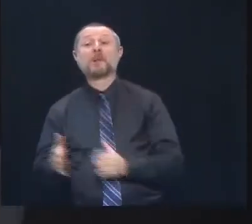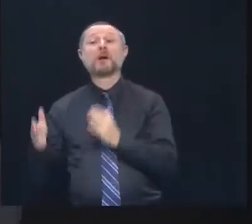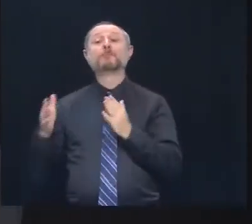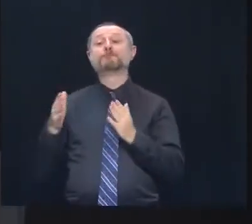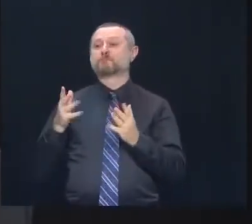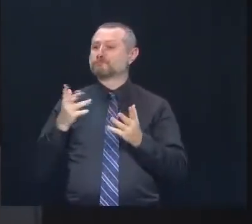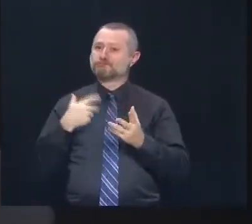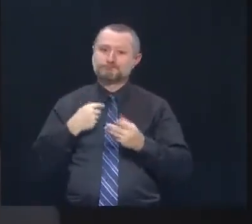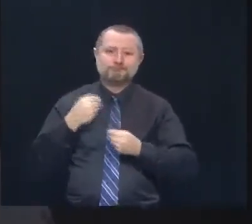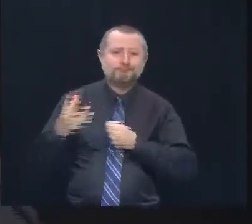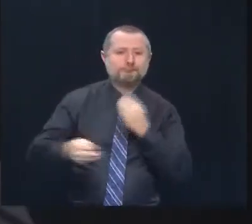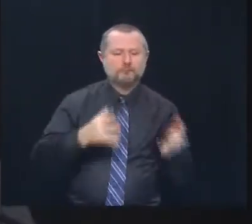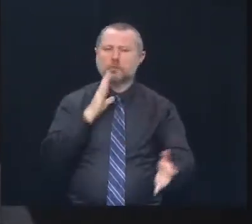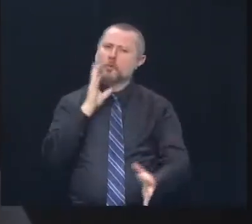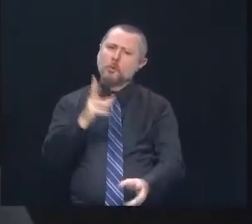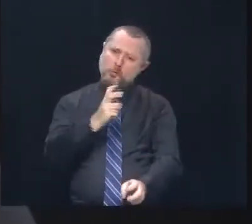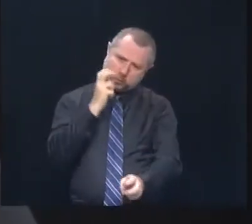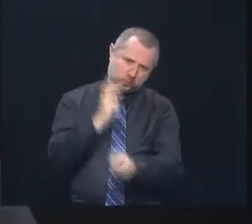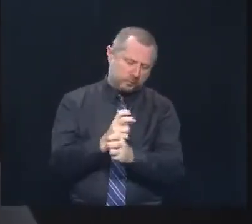fact.